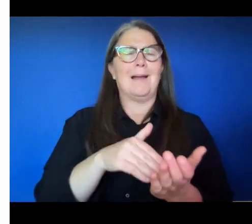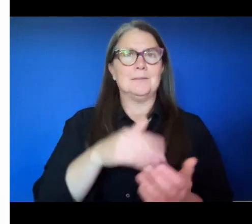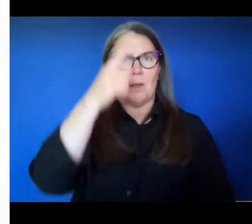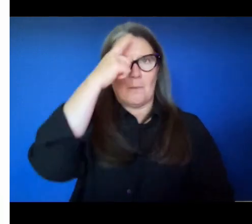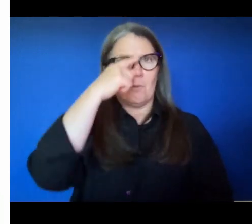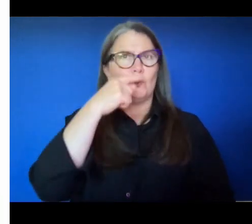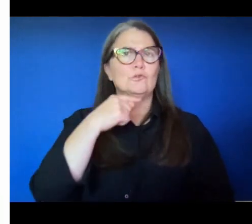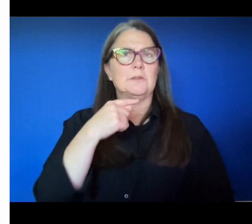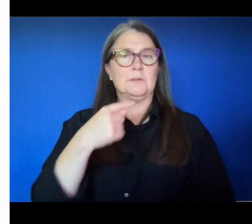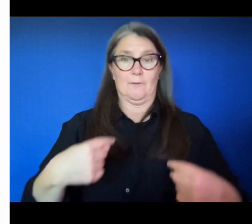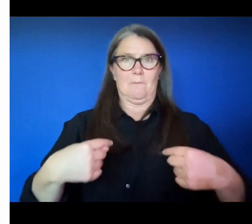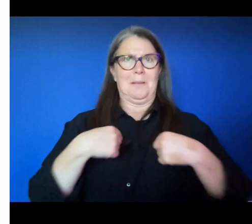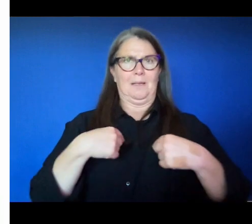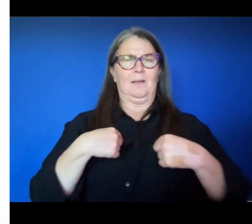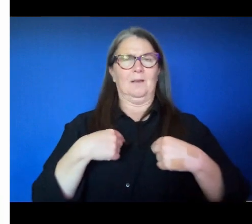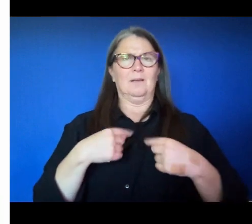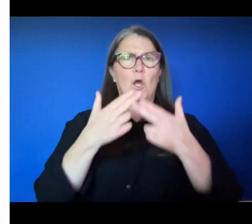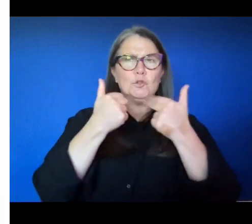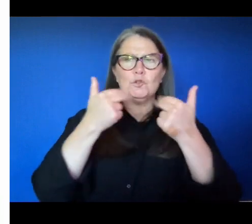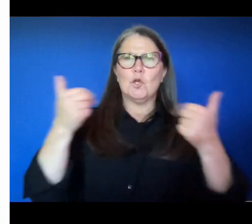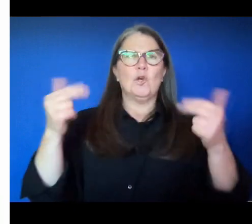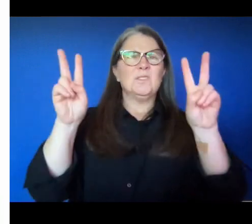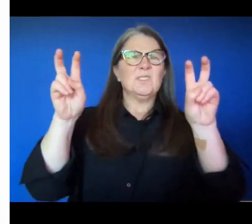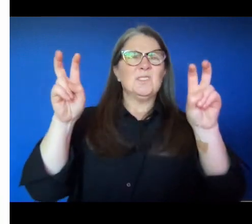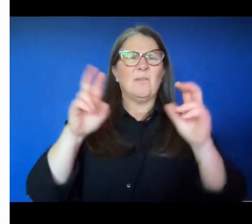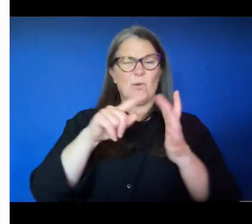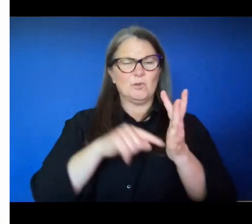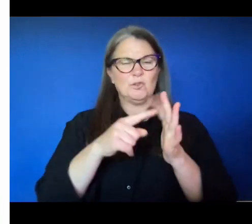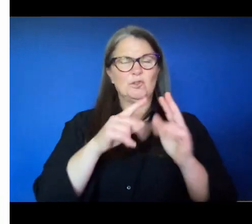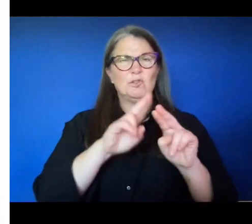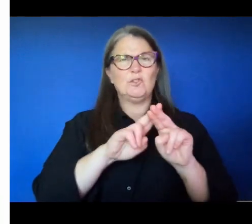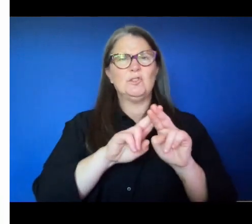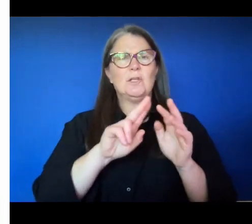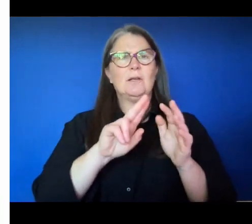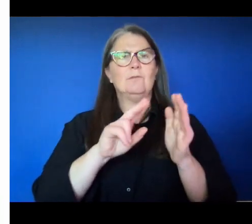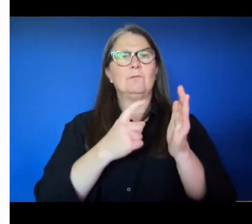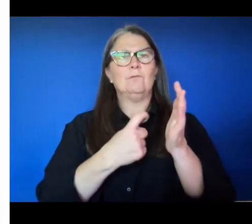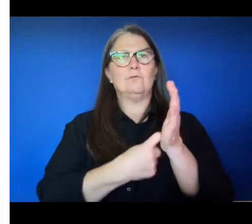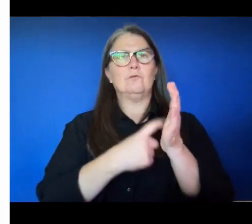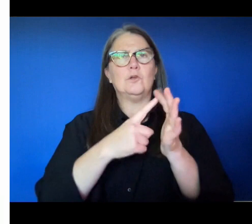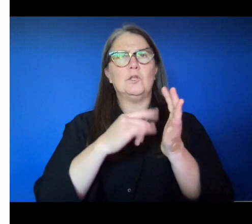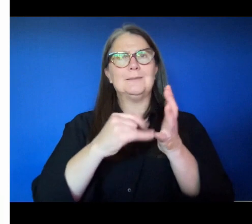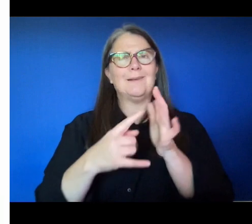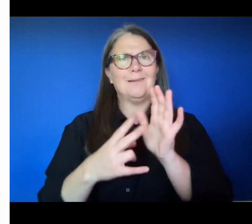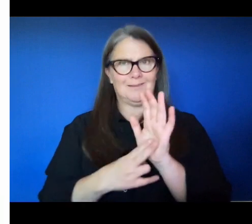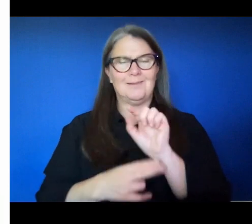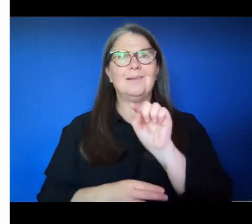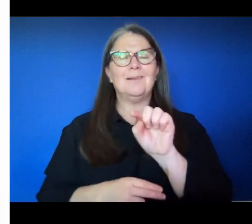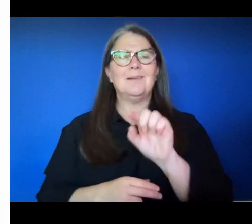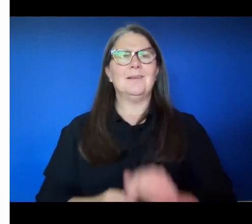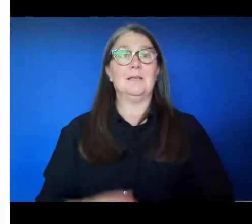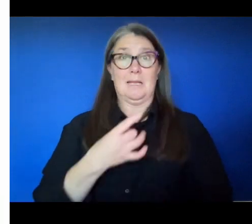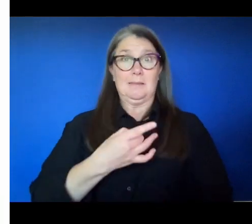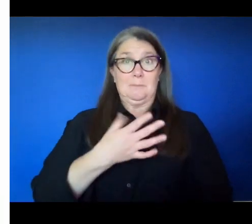you know, sort of projects that I did. Work, yeah? The second work, yeah, that's myself, with the climate change graph and